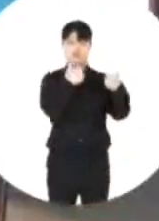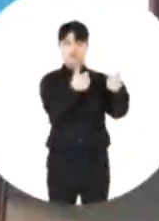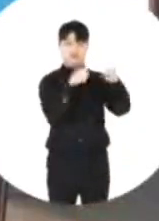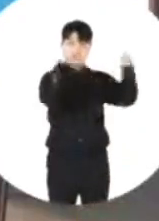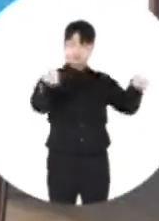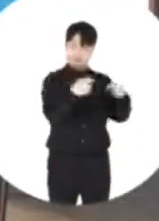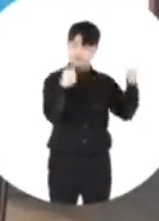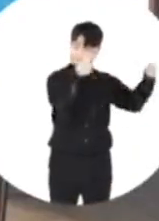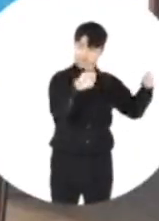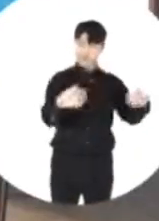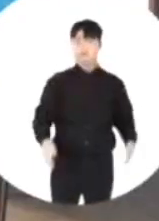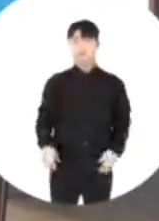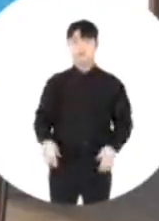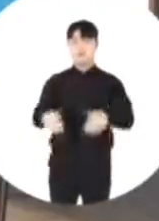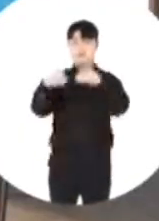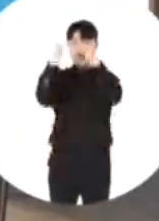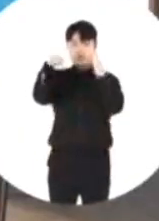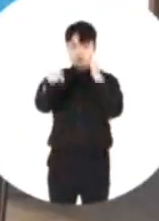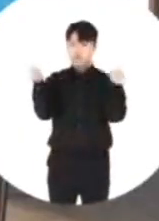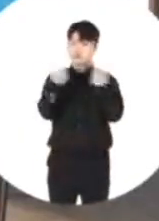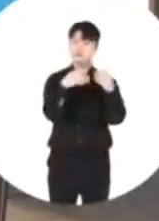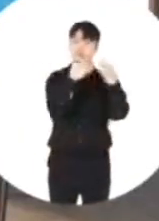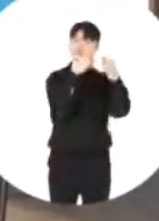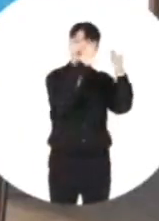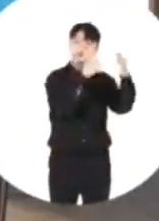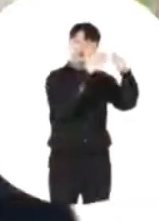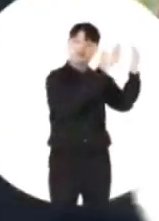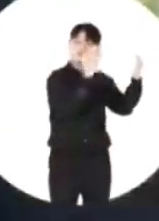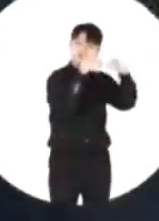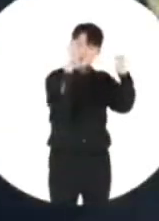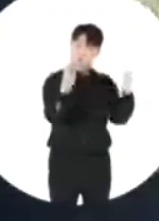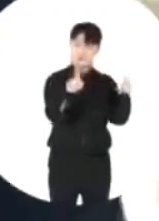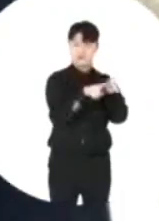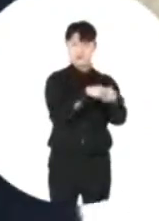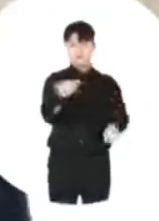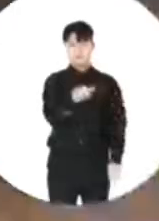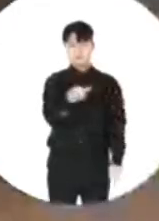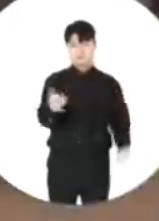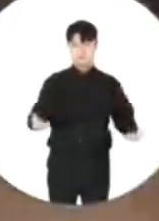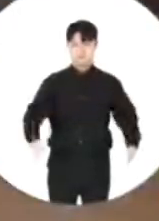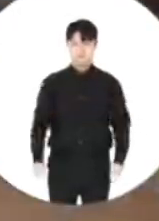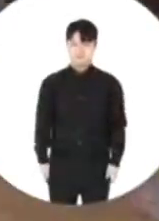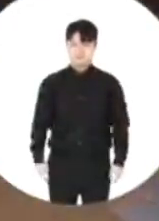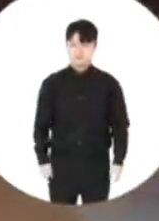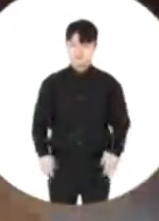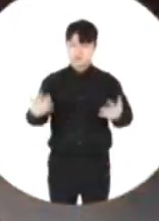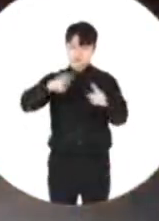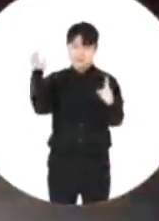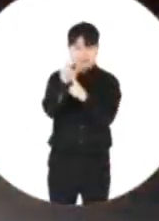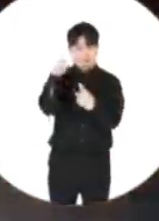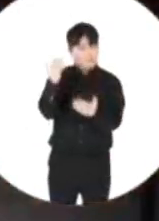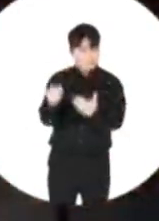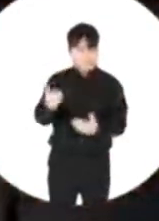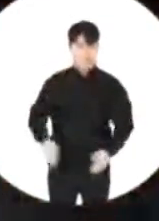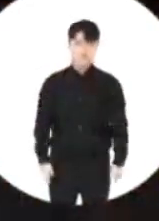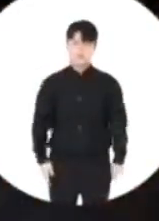your home into your own personal art gallery. No wonder it's a bestseller. Next is the